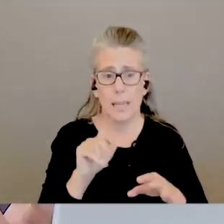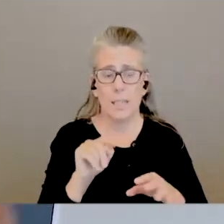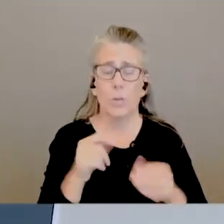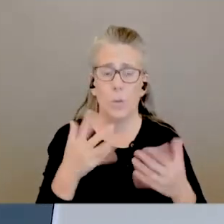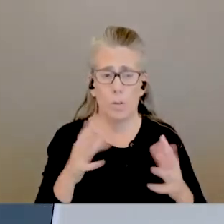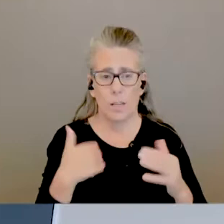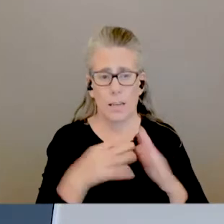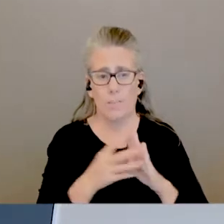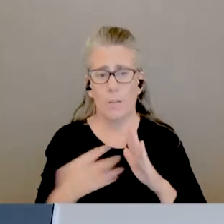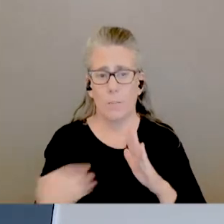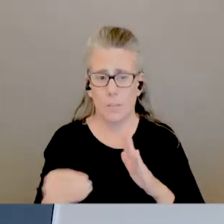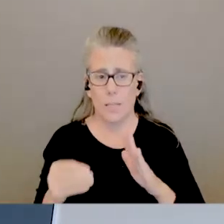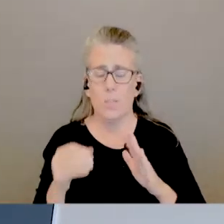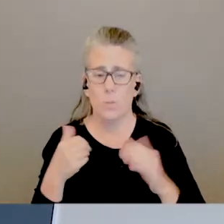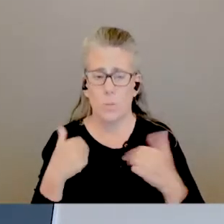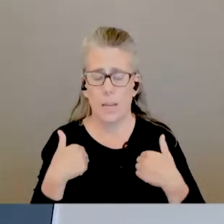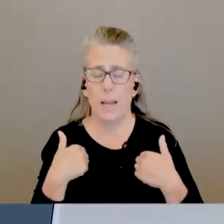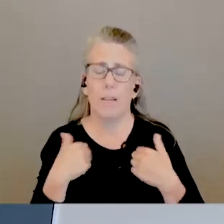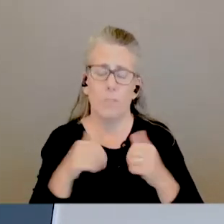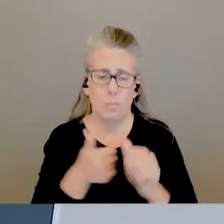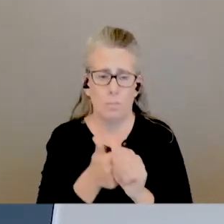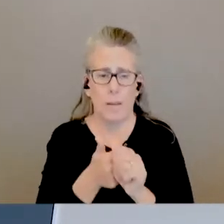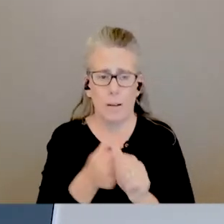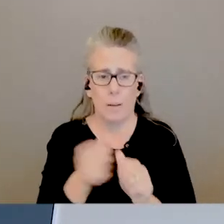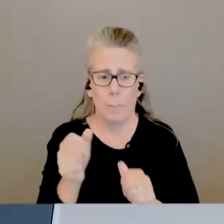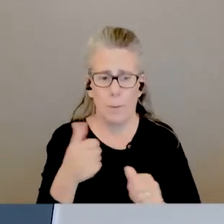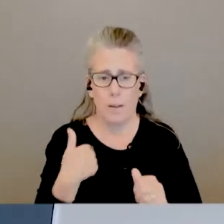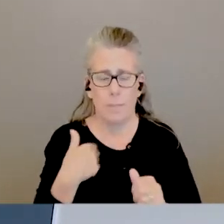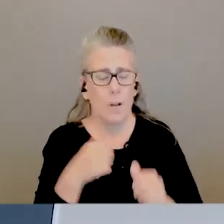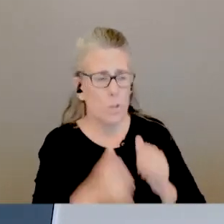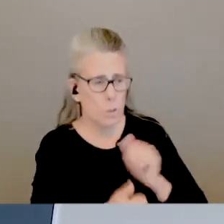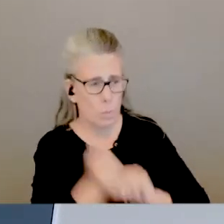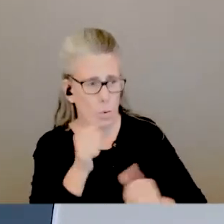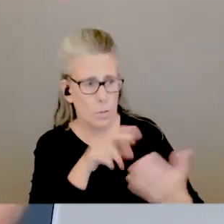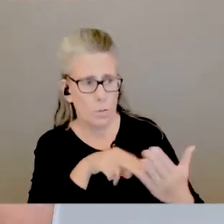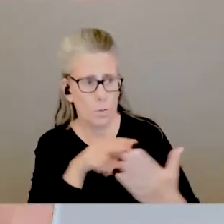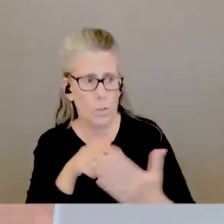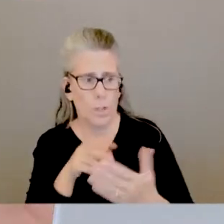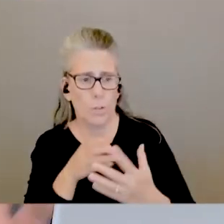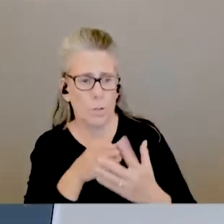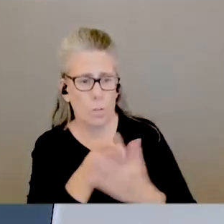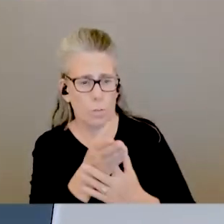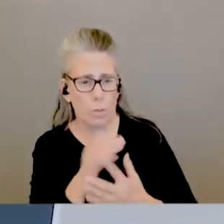avoid that for the most part. Okay, so most of the reads are happening through the cache, and that's... All the reads are